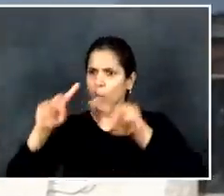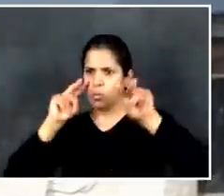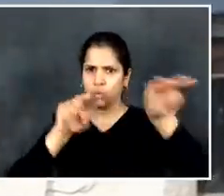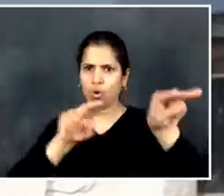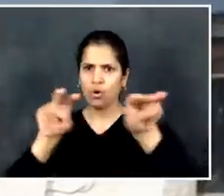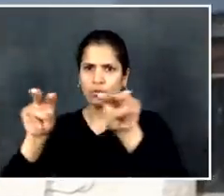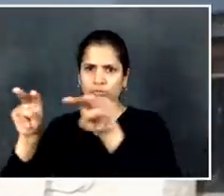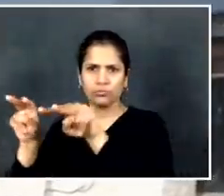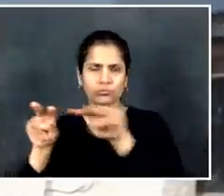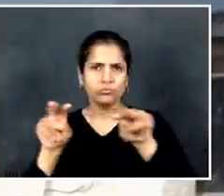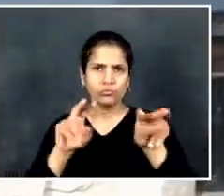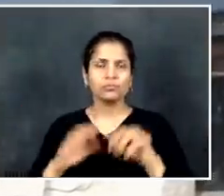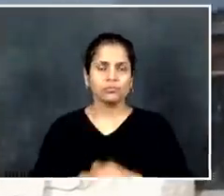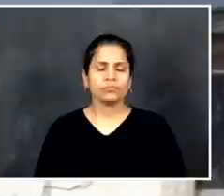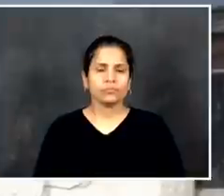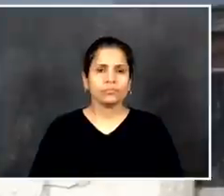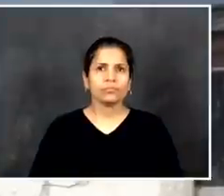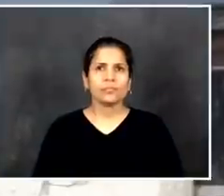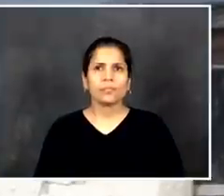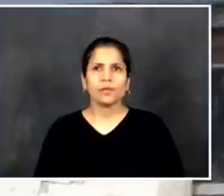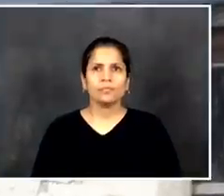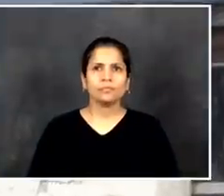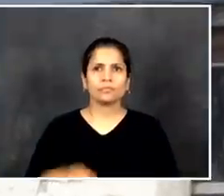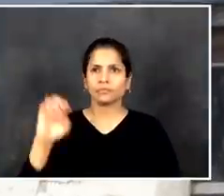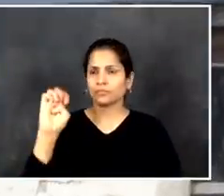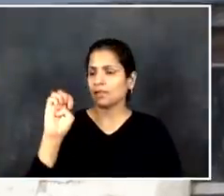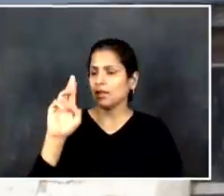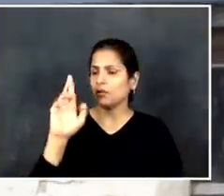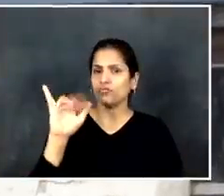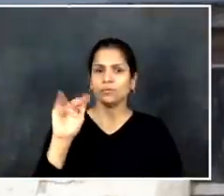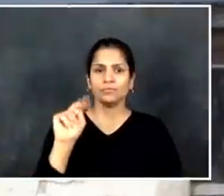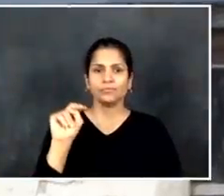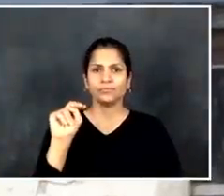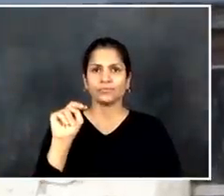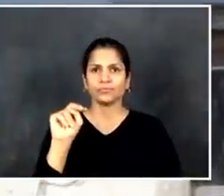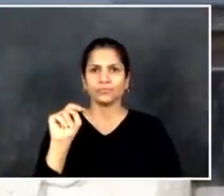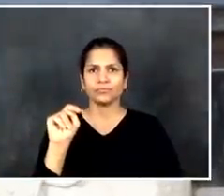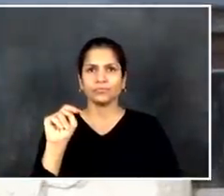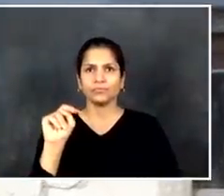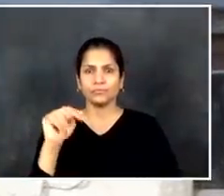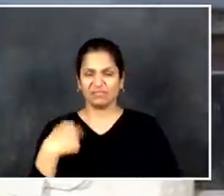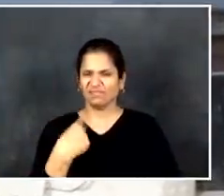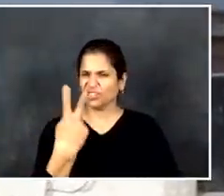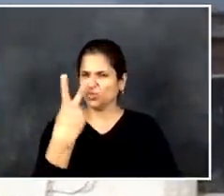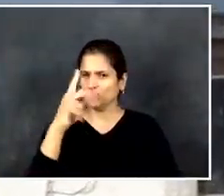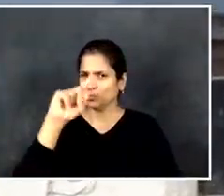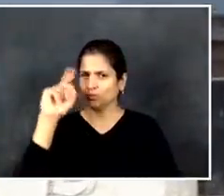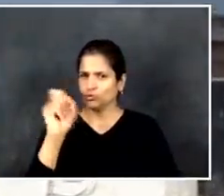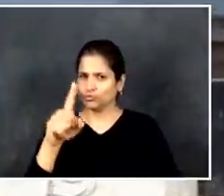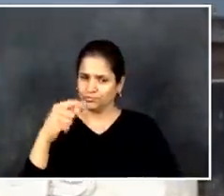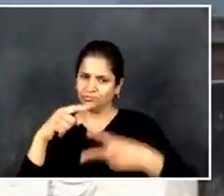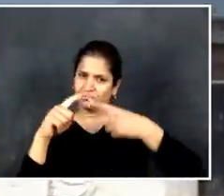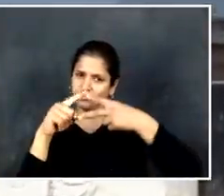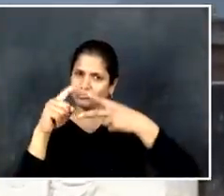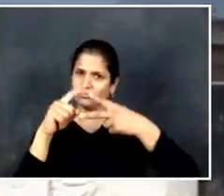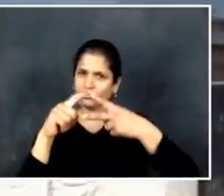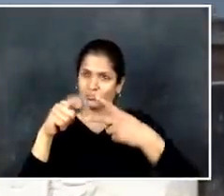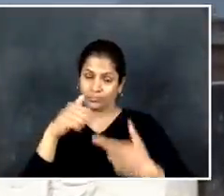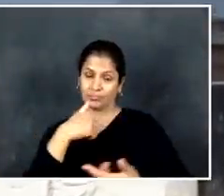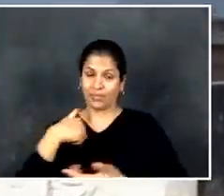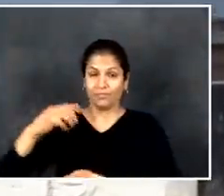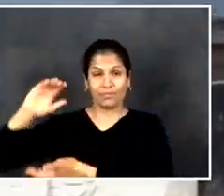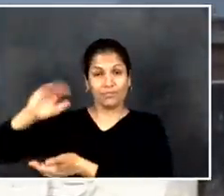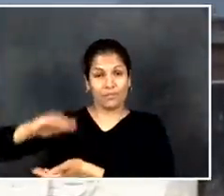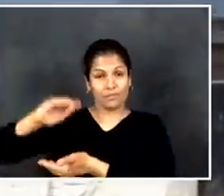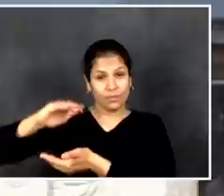Hi, Mr. Mayor. I have a follow-up about the ventilators, then I have a separate question. On the ventilators, how many are going to be in the